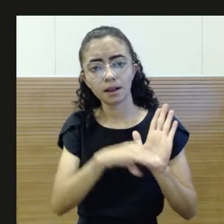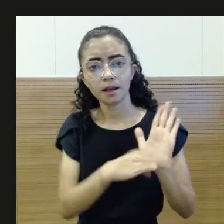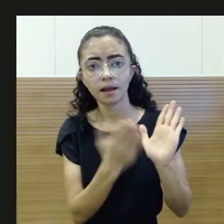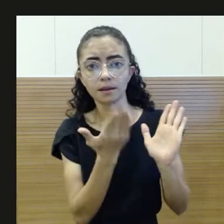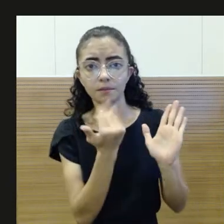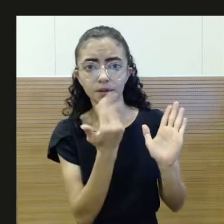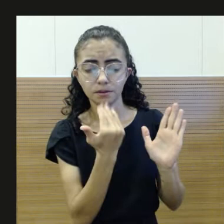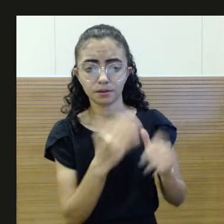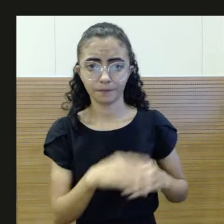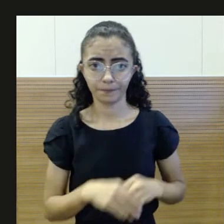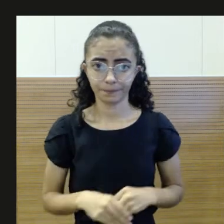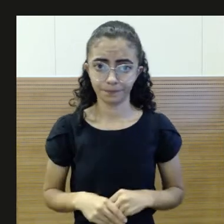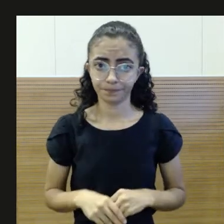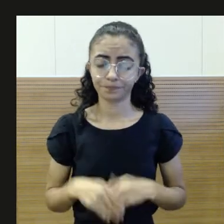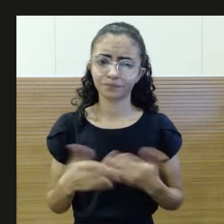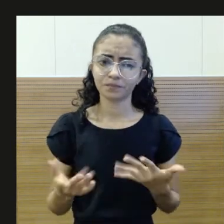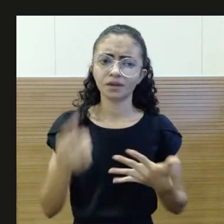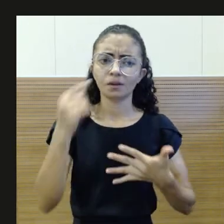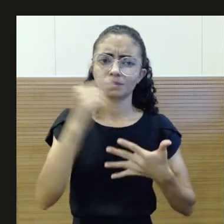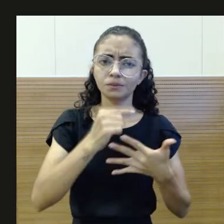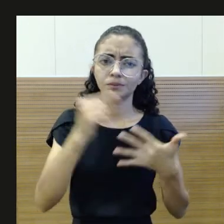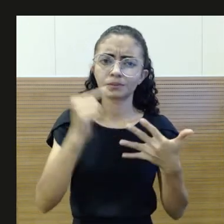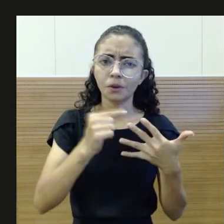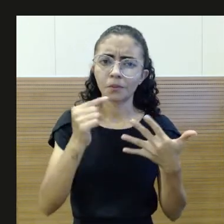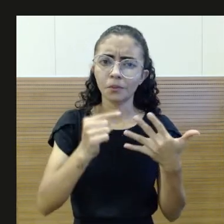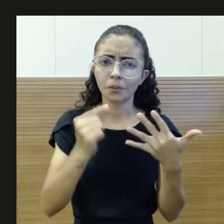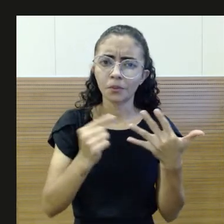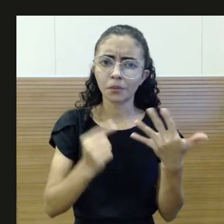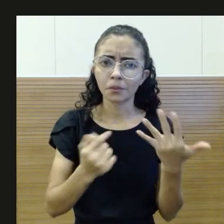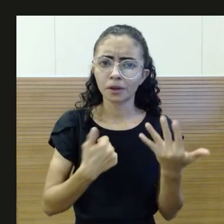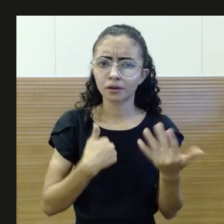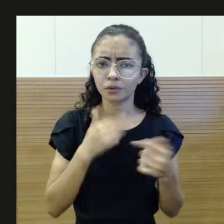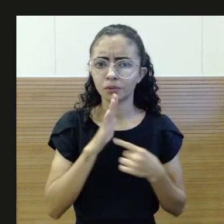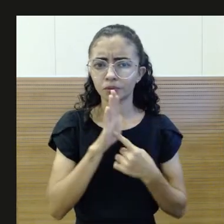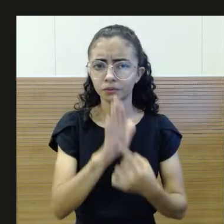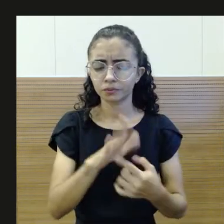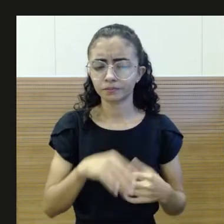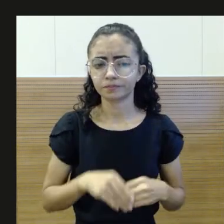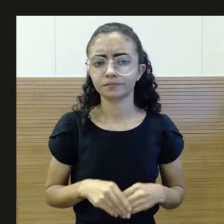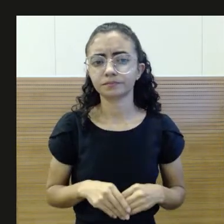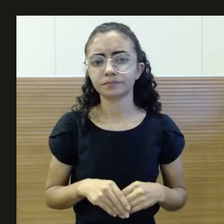causes of severity coming from inadequate feeding.